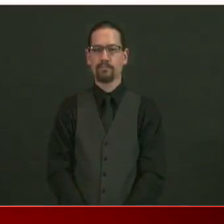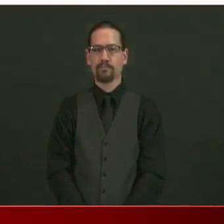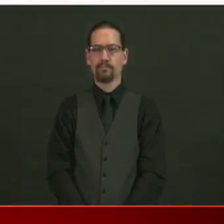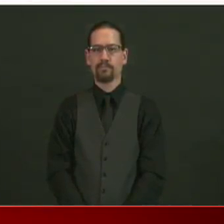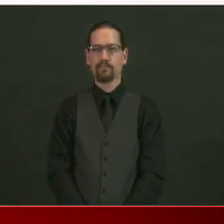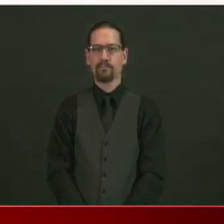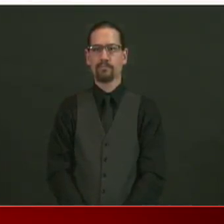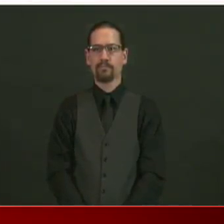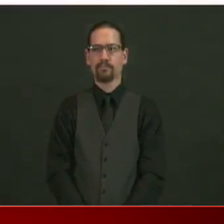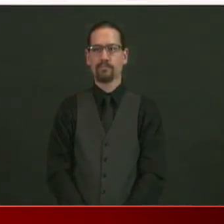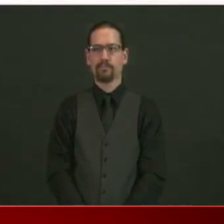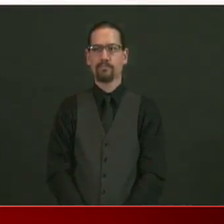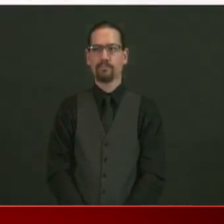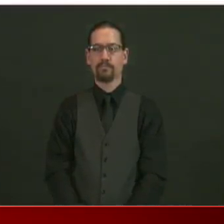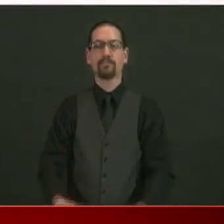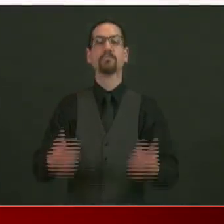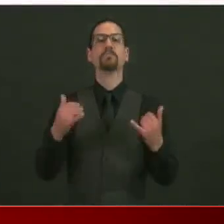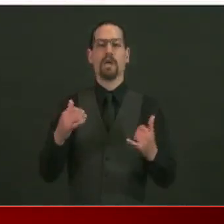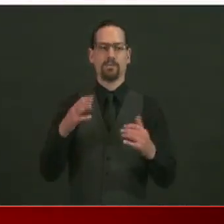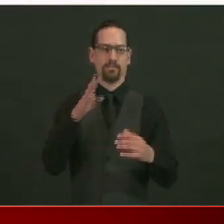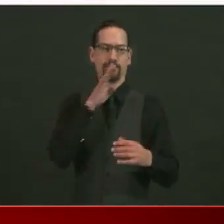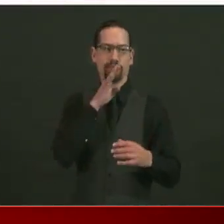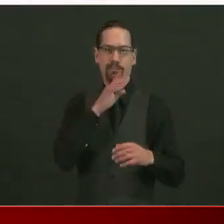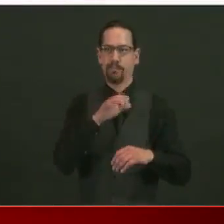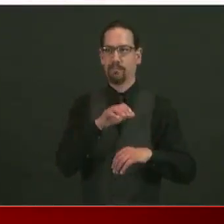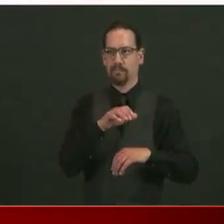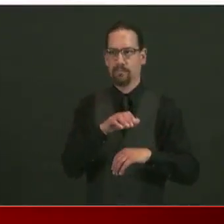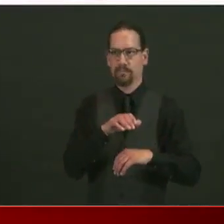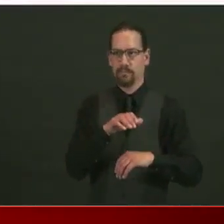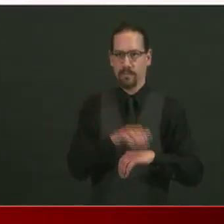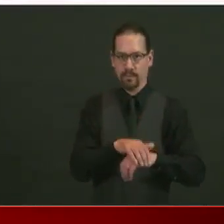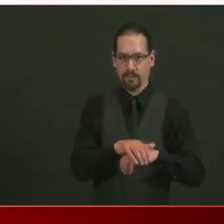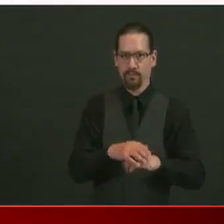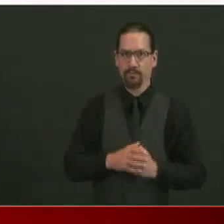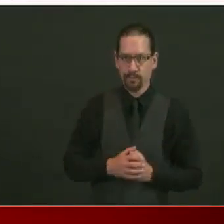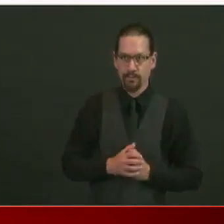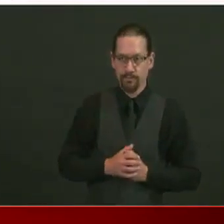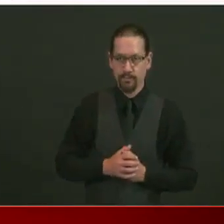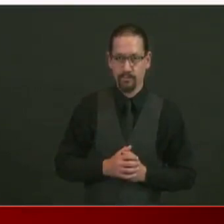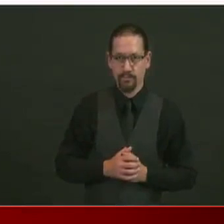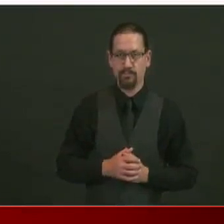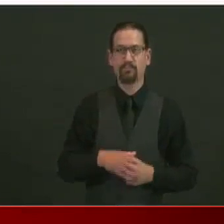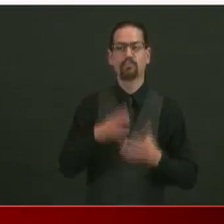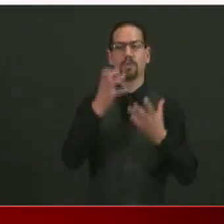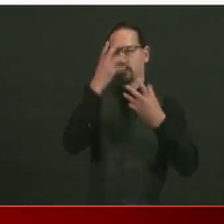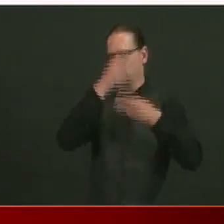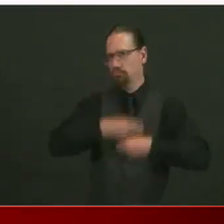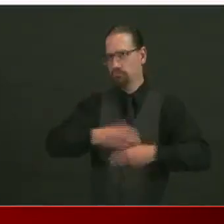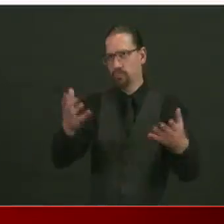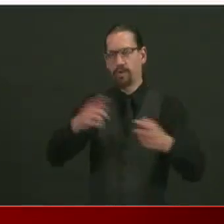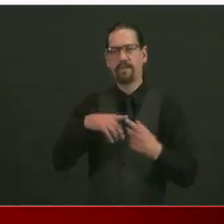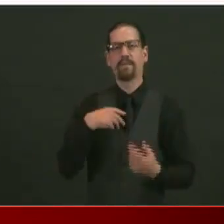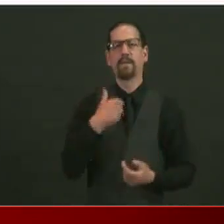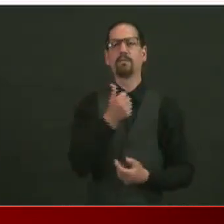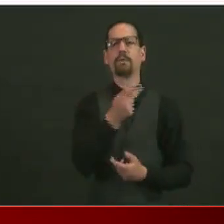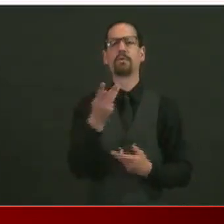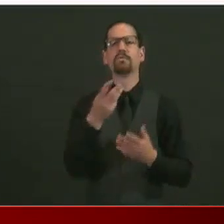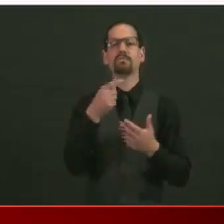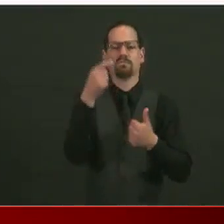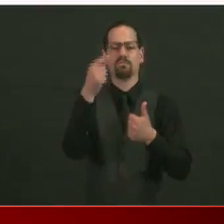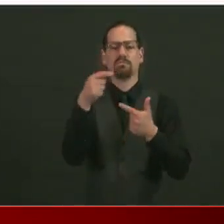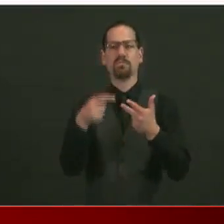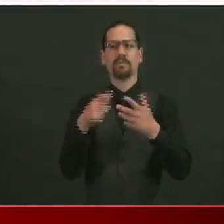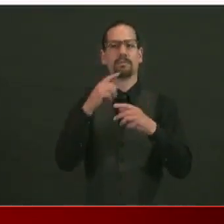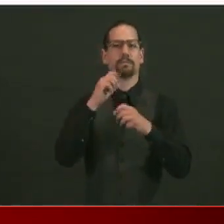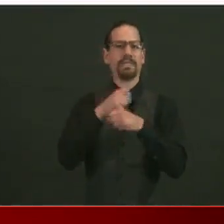31. So I'm going to give you a couple of decisions that we have made that are important for this year's calendar. As you heard, we have a calendar